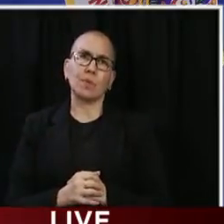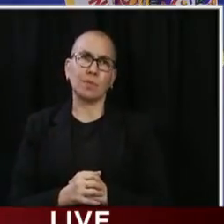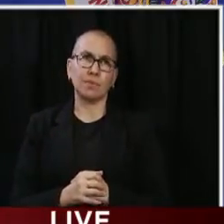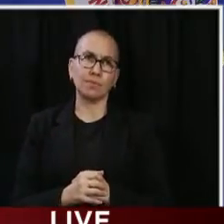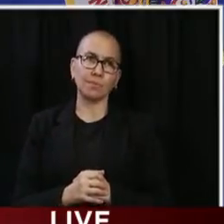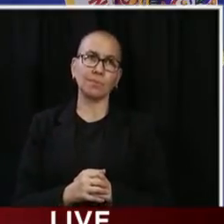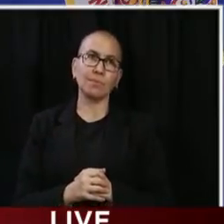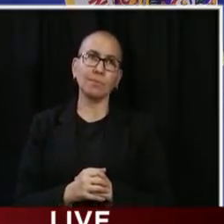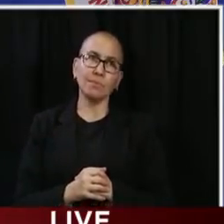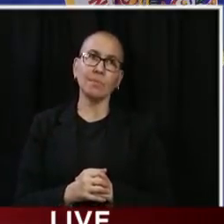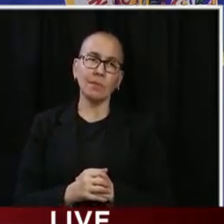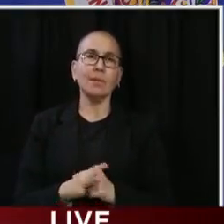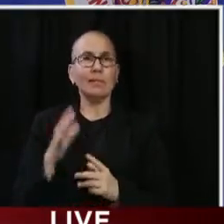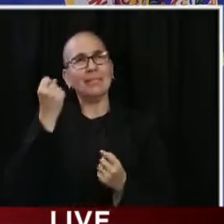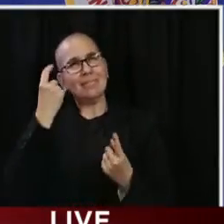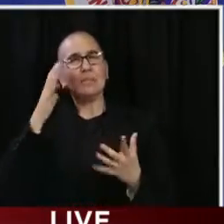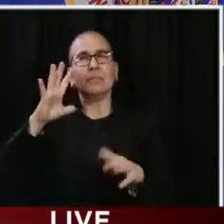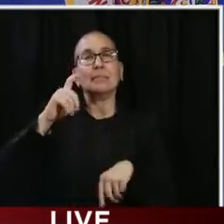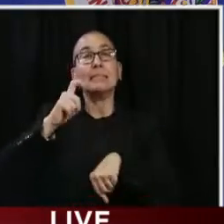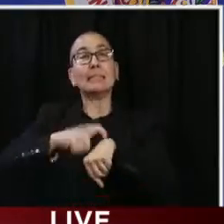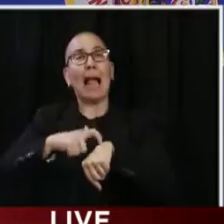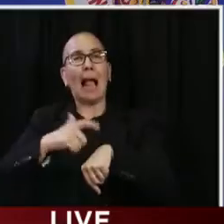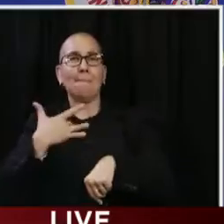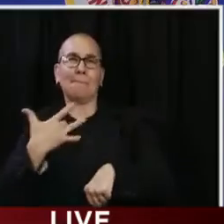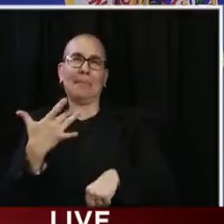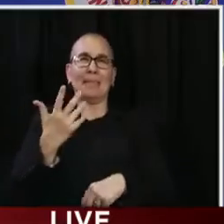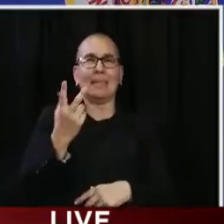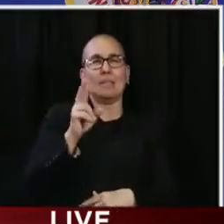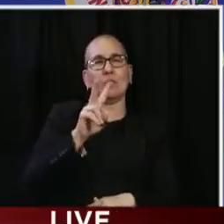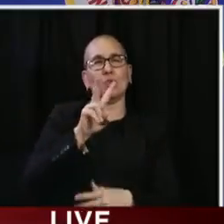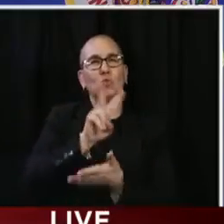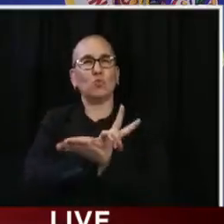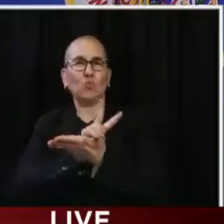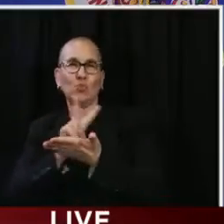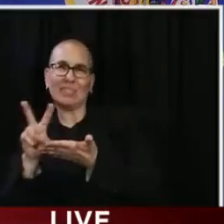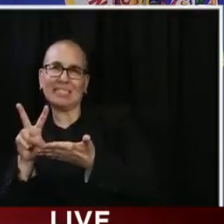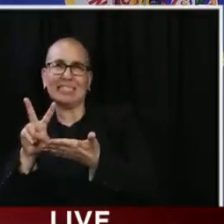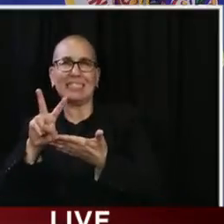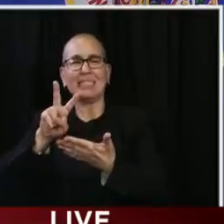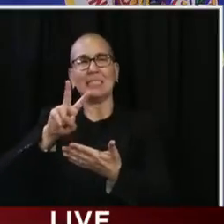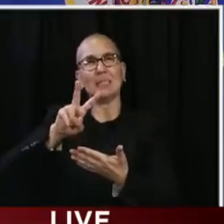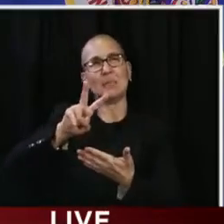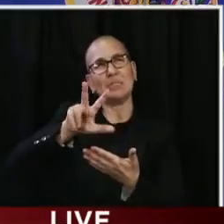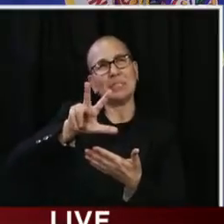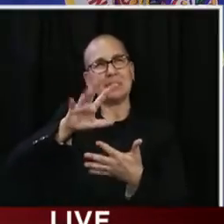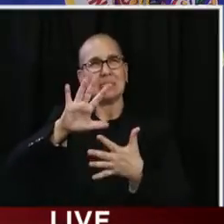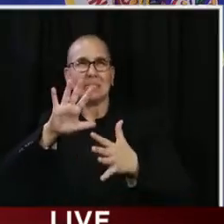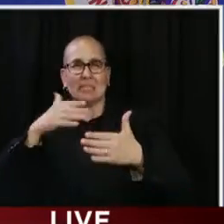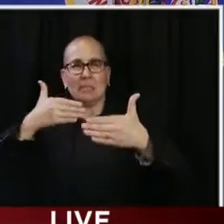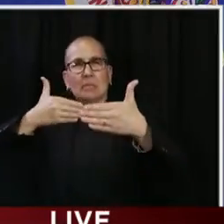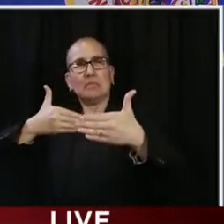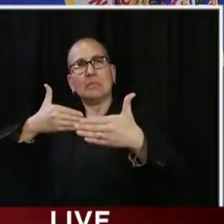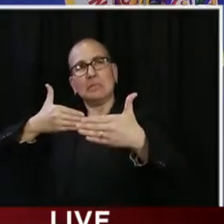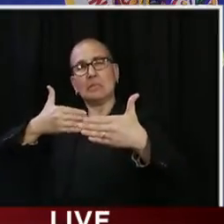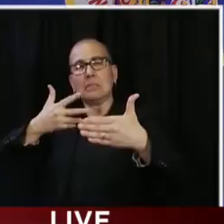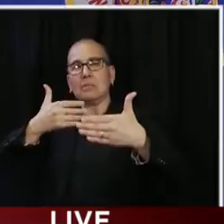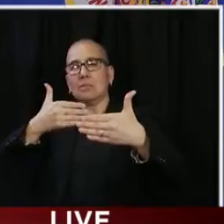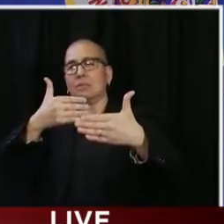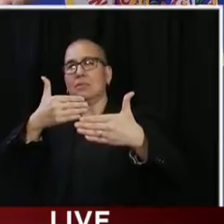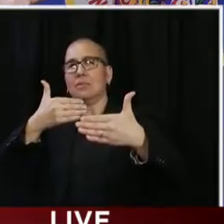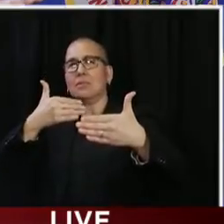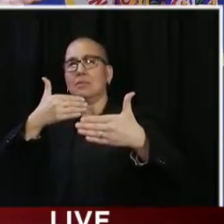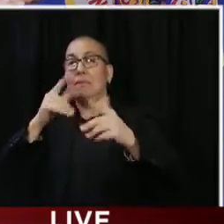2 weeks to 21 days to be able to see the effects of what we did on how it's changing that. So at this point in time, to say that the spikes that showed up